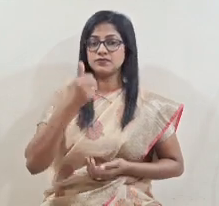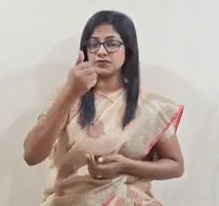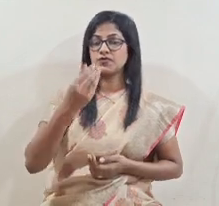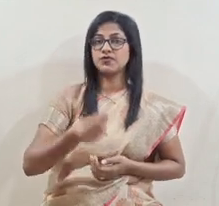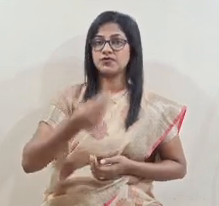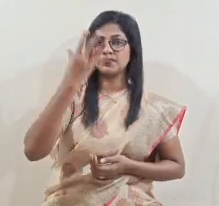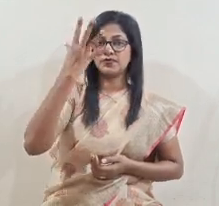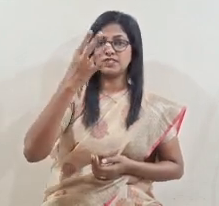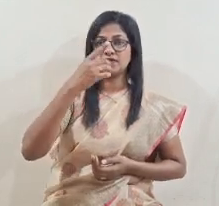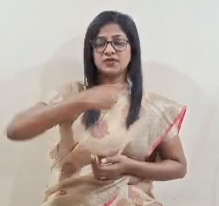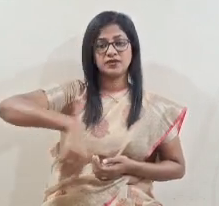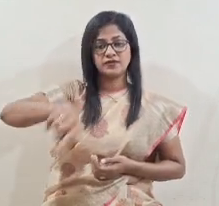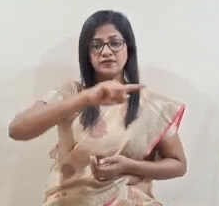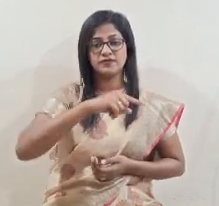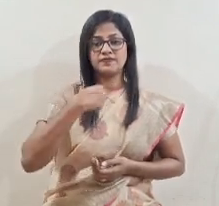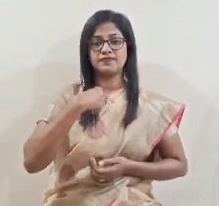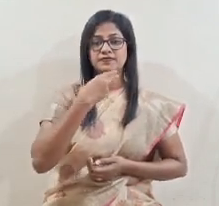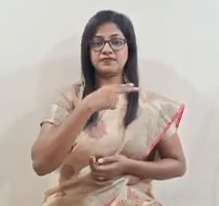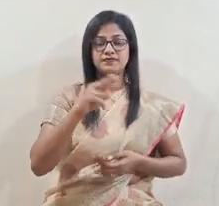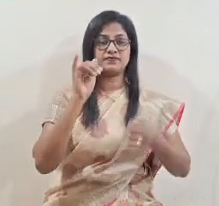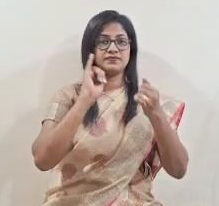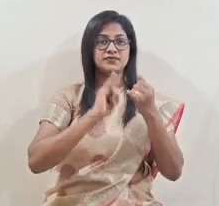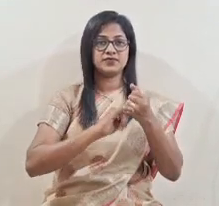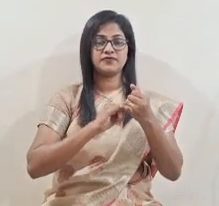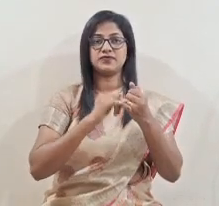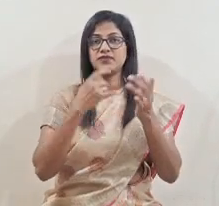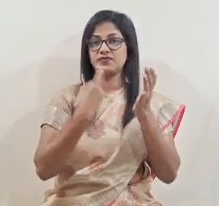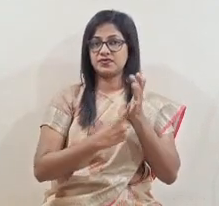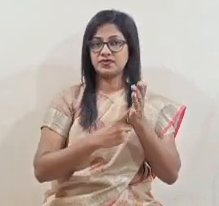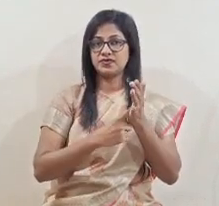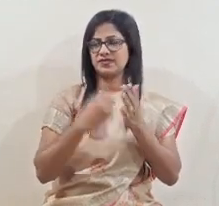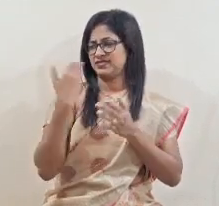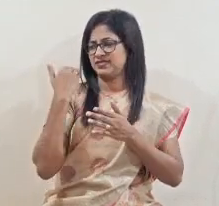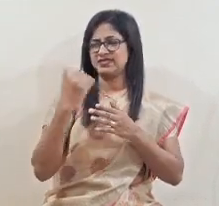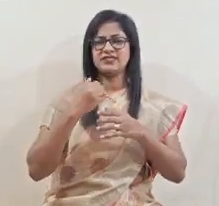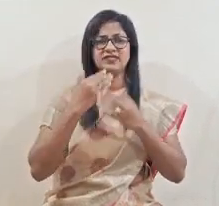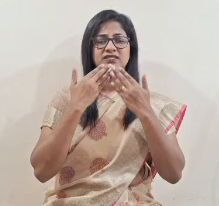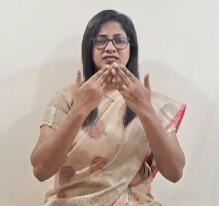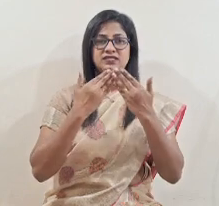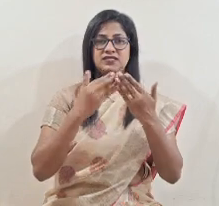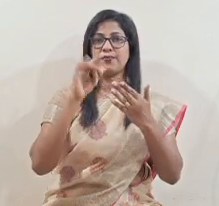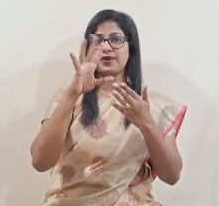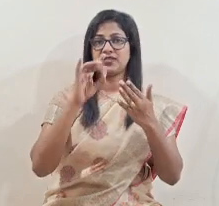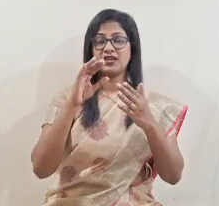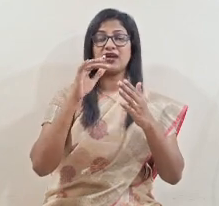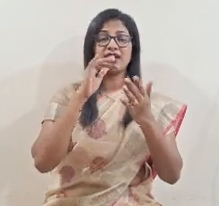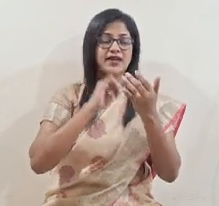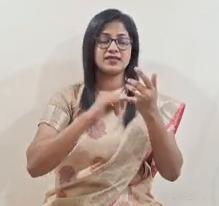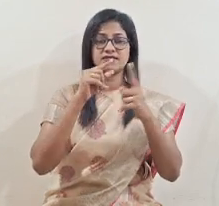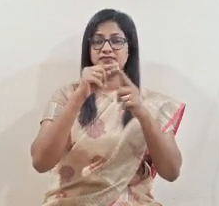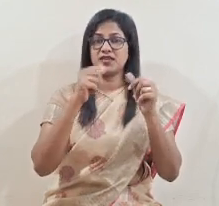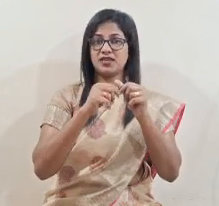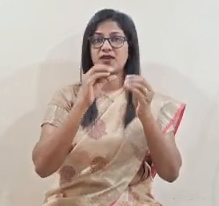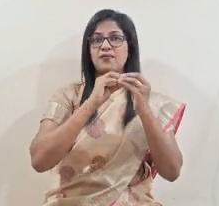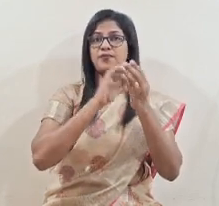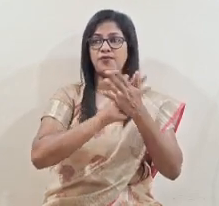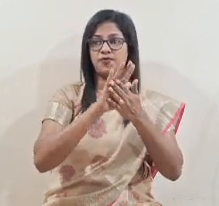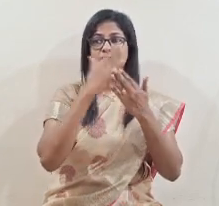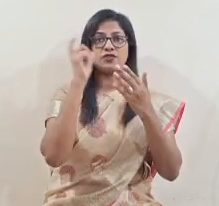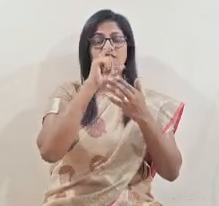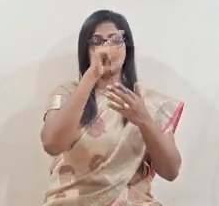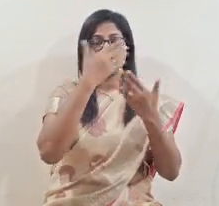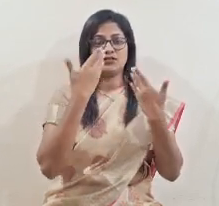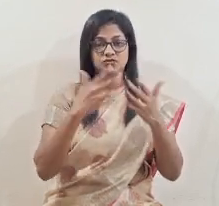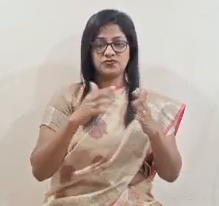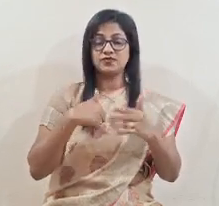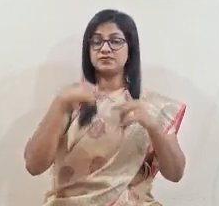Good morning, everyone. Myself, Savita Lakra. I'm a recent graduate from SPA Bhopal. So today